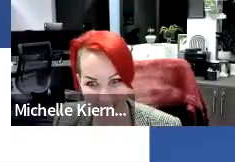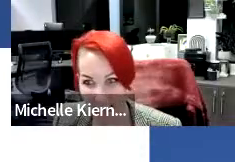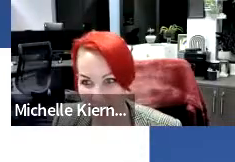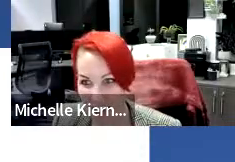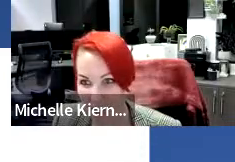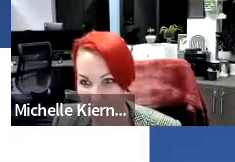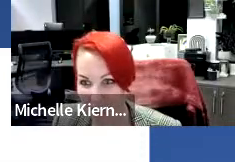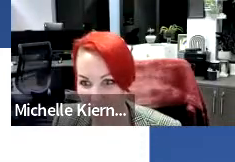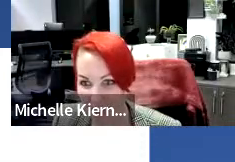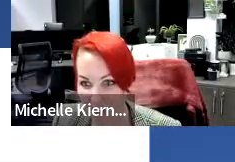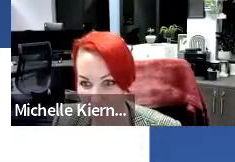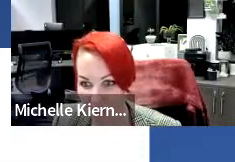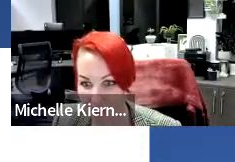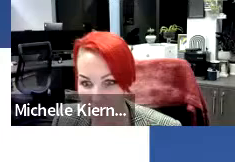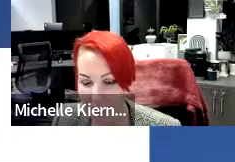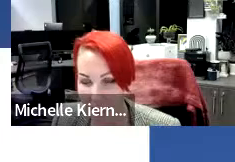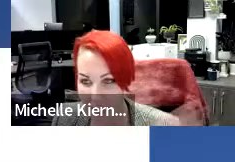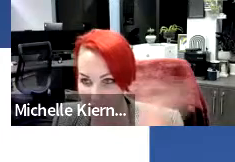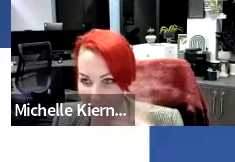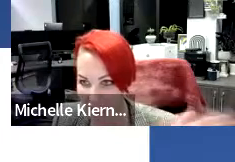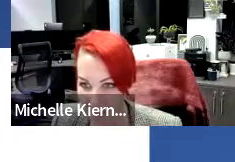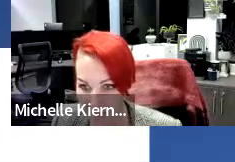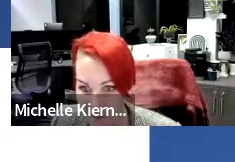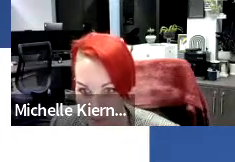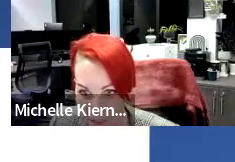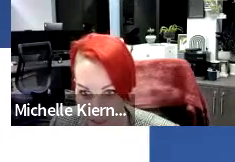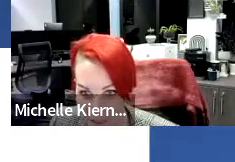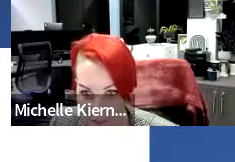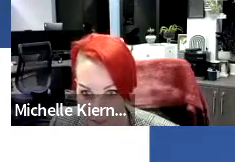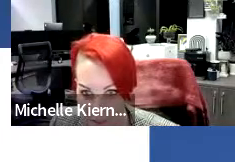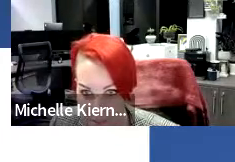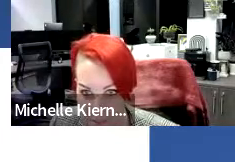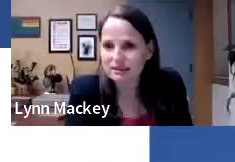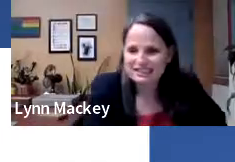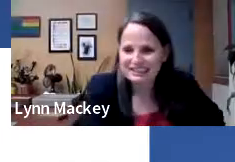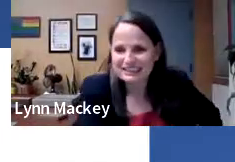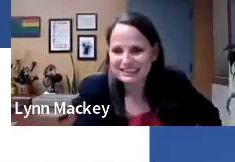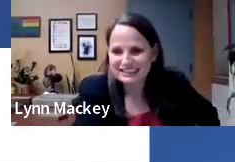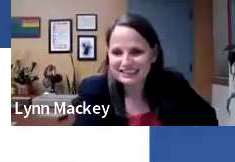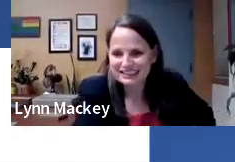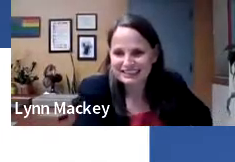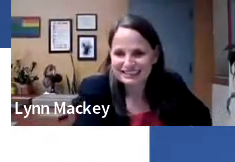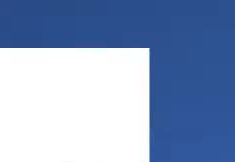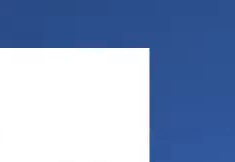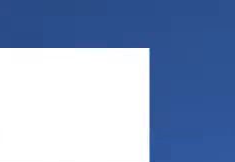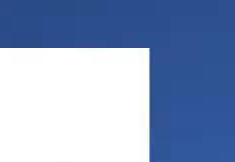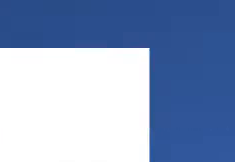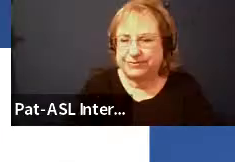Have a great night, everyone. And everyone out there, stay safe. Yeah, thank you, everybody.